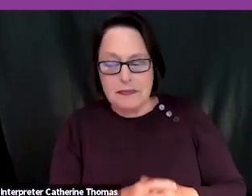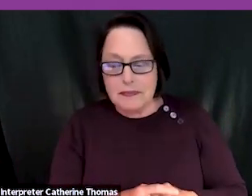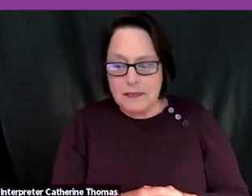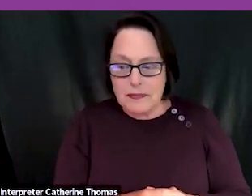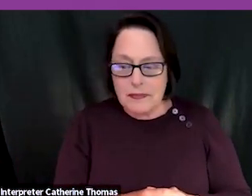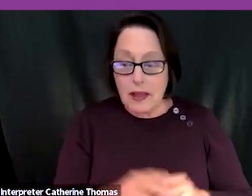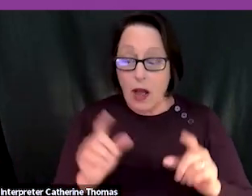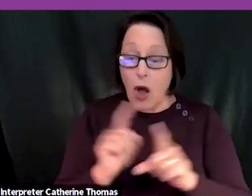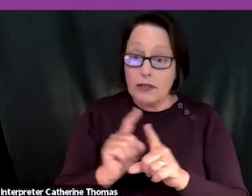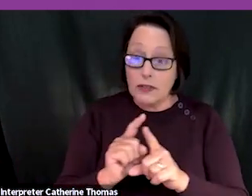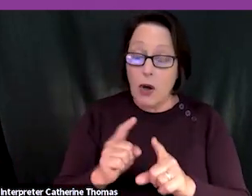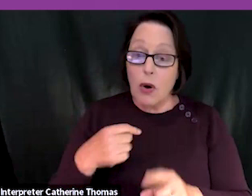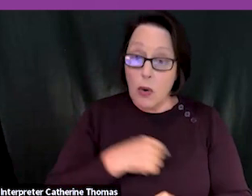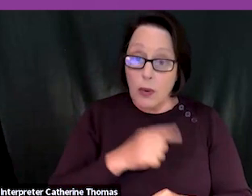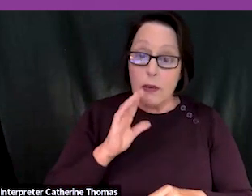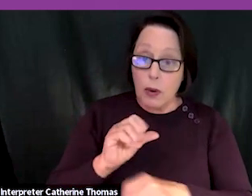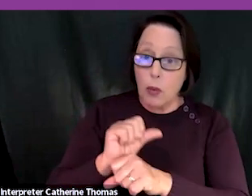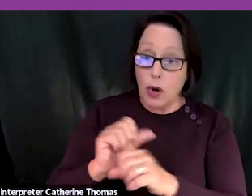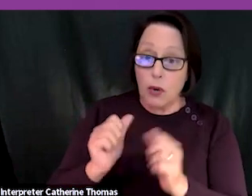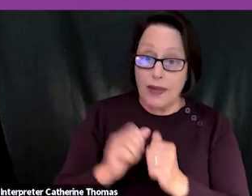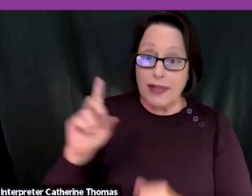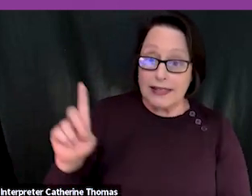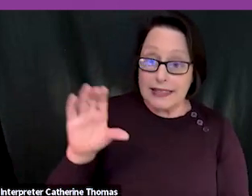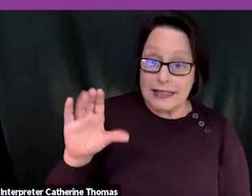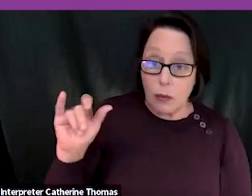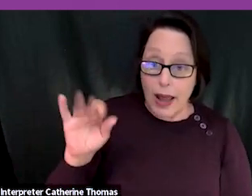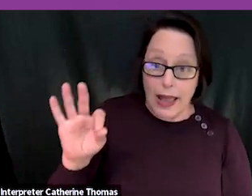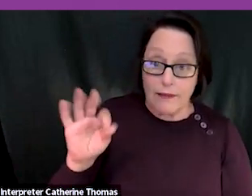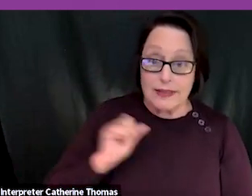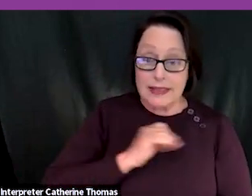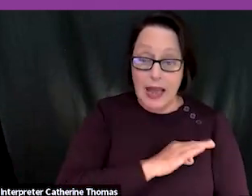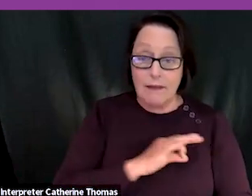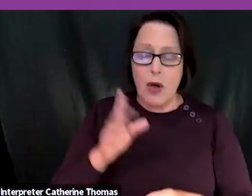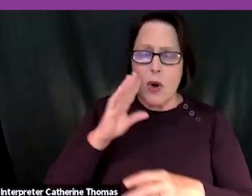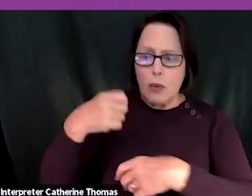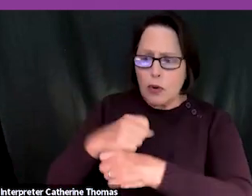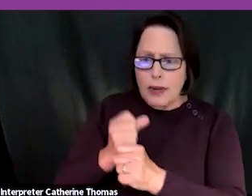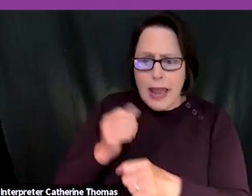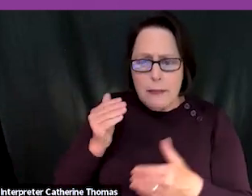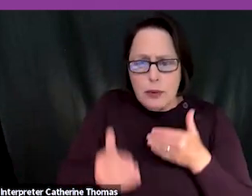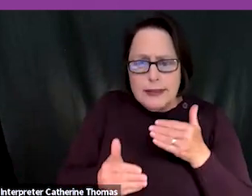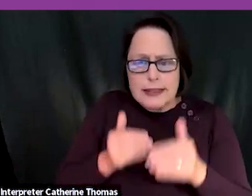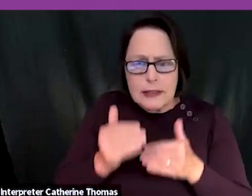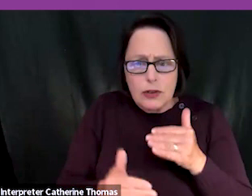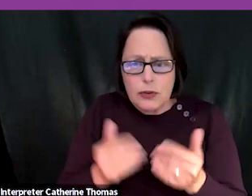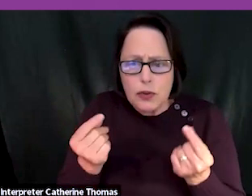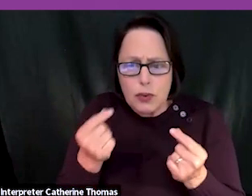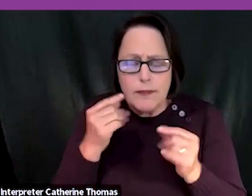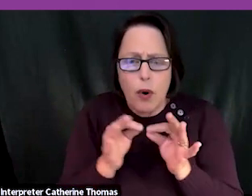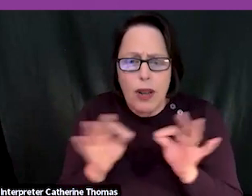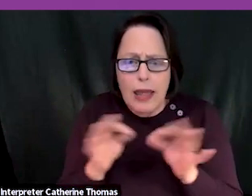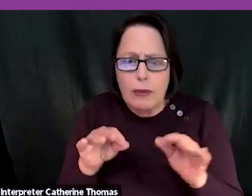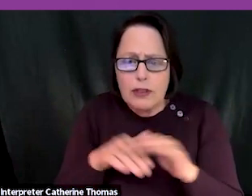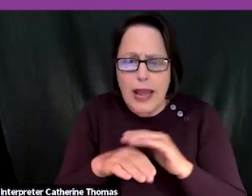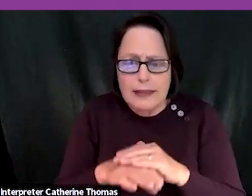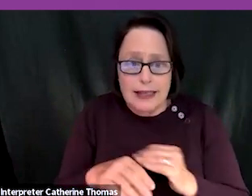Also, work with DCYF staff to create procedures for language access needs, again, so